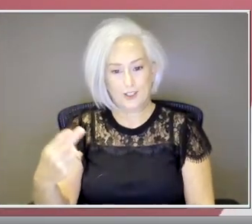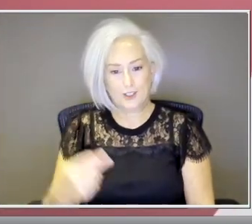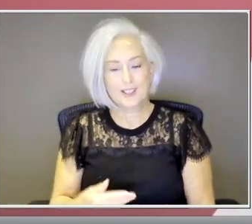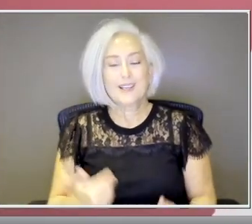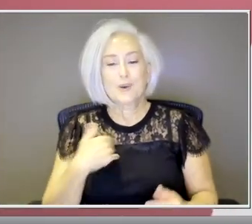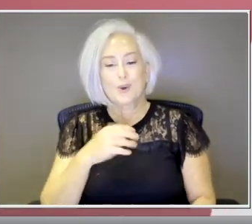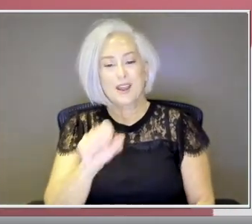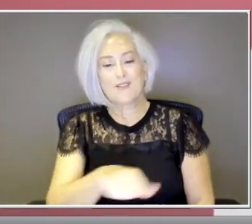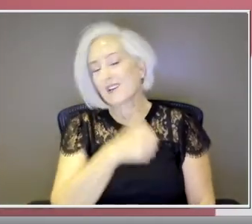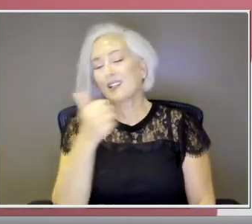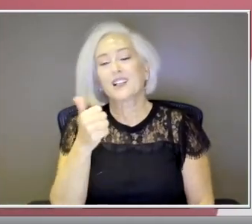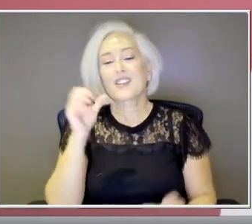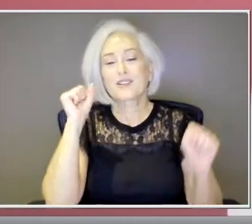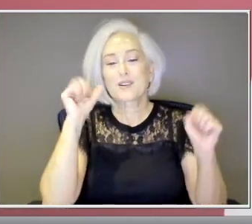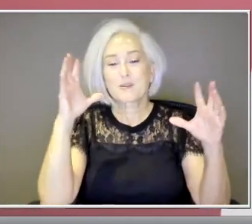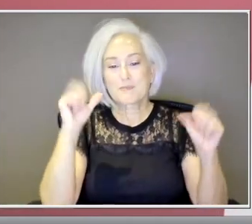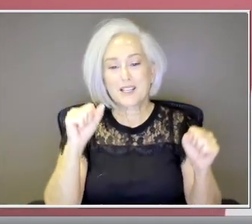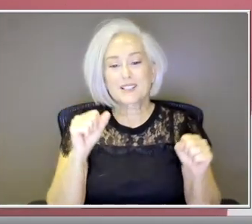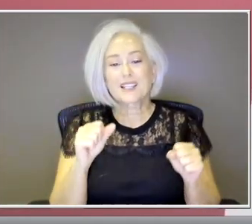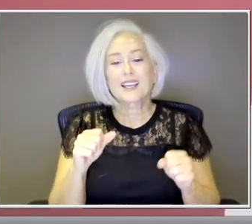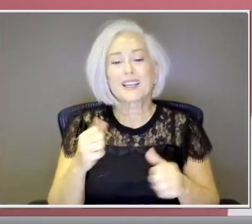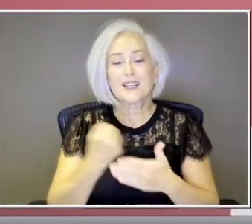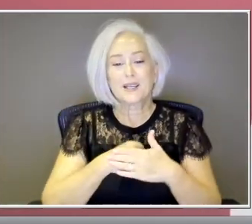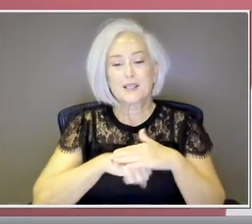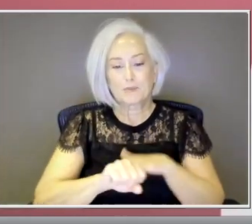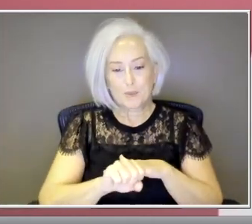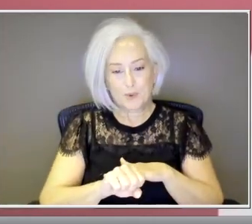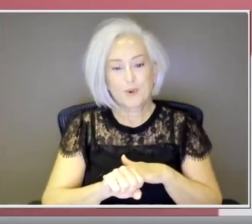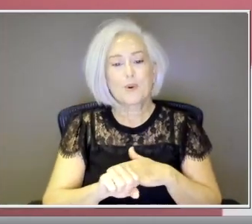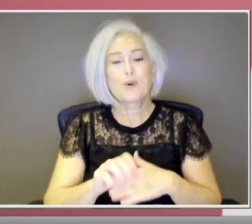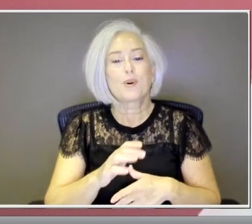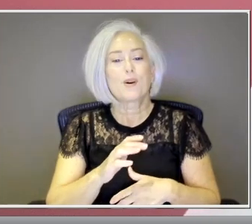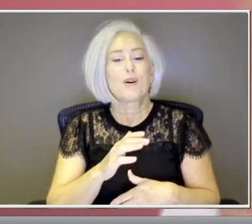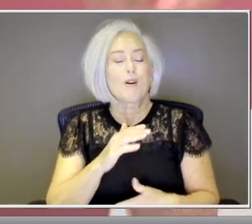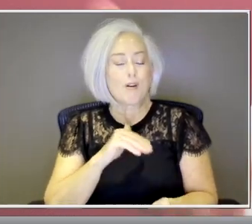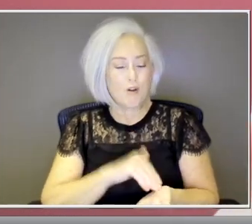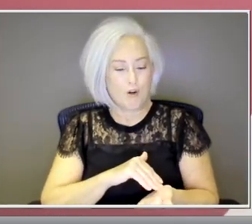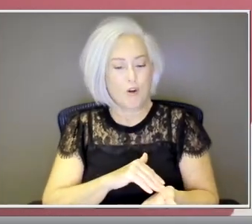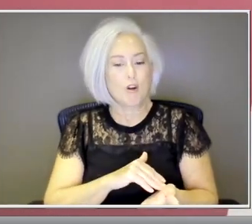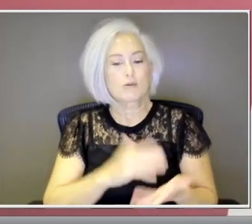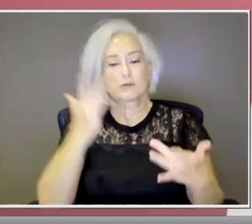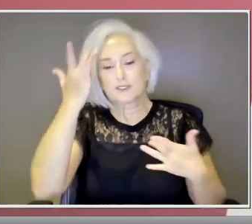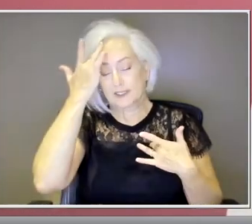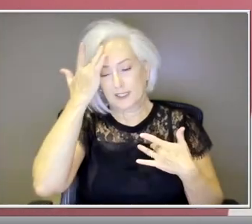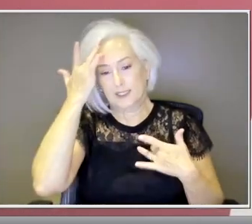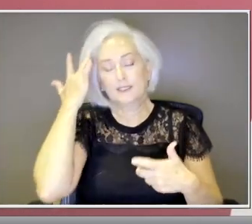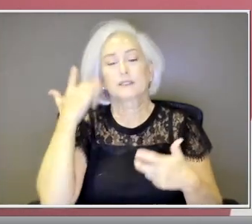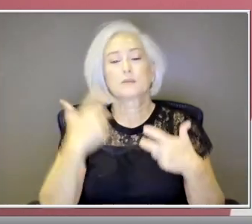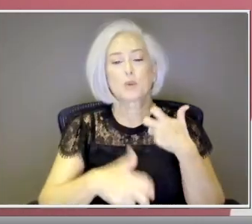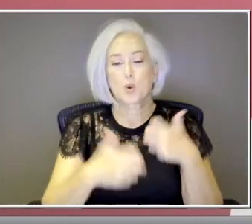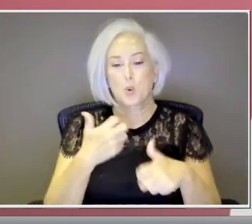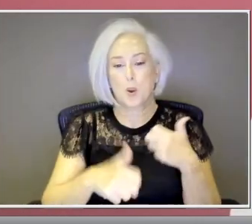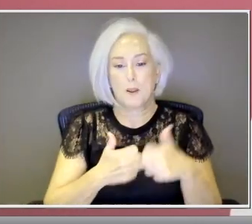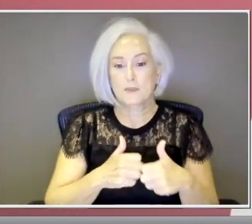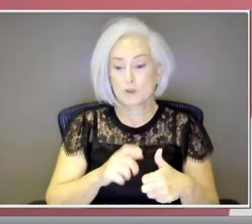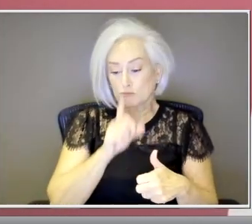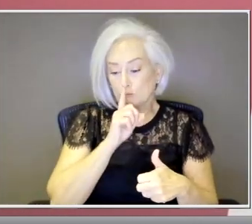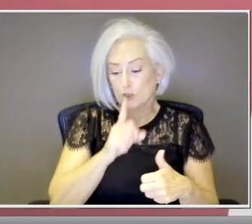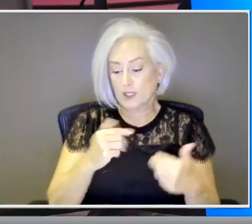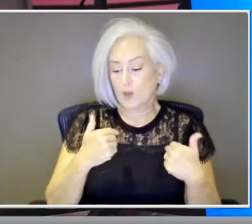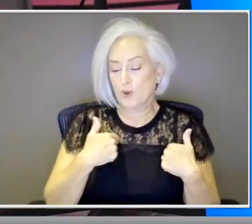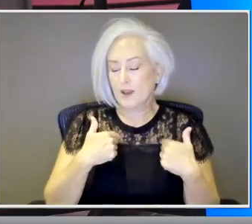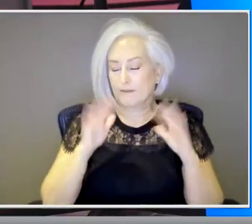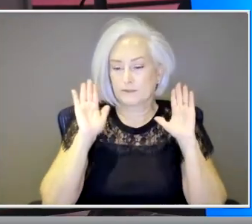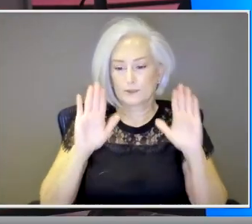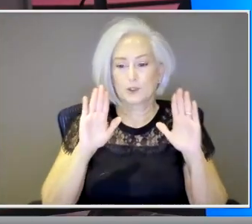fabulous congenital heart disease program. So for the region, we really have the tools we need to take care of folks.